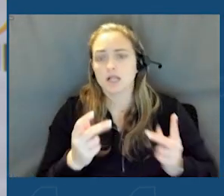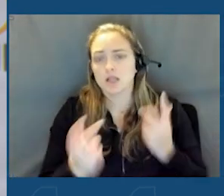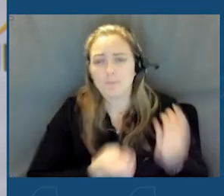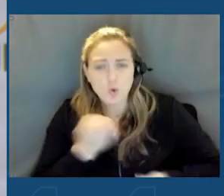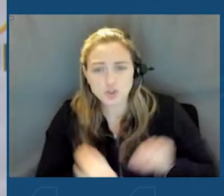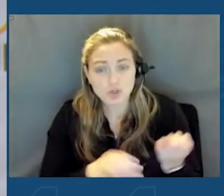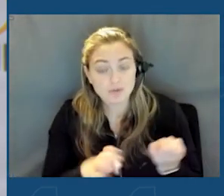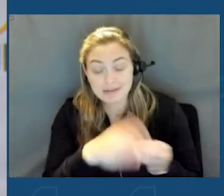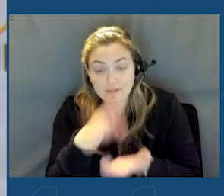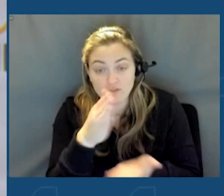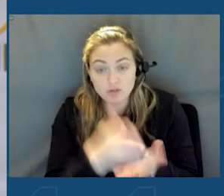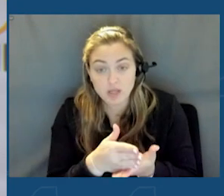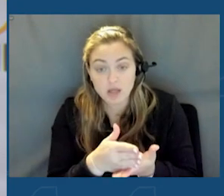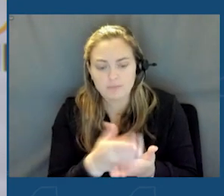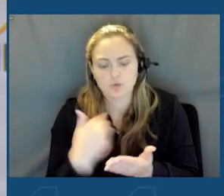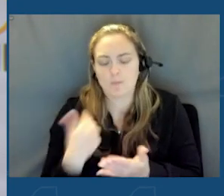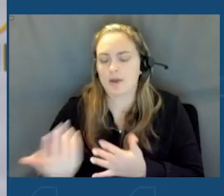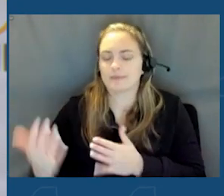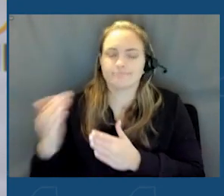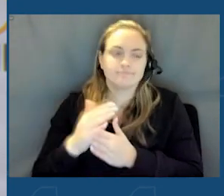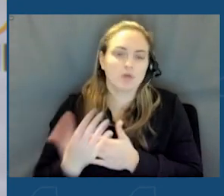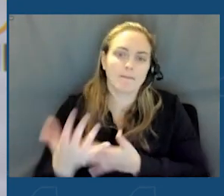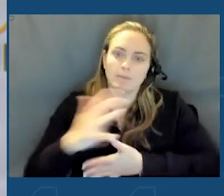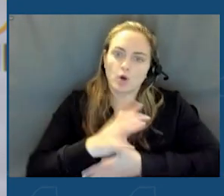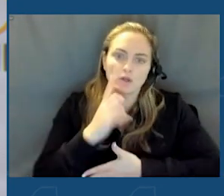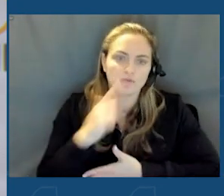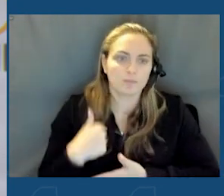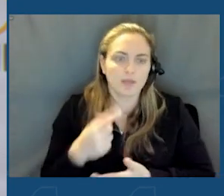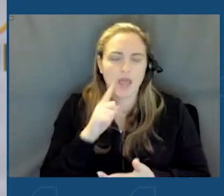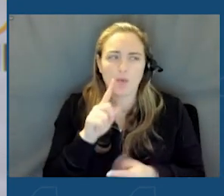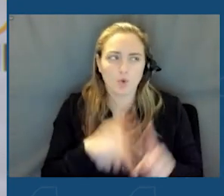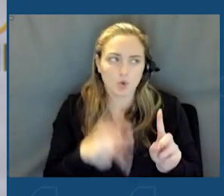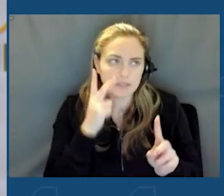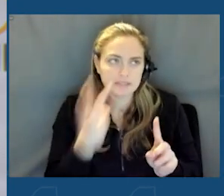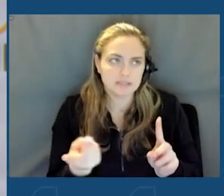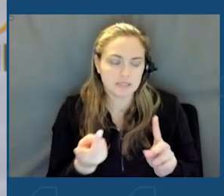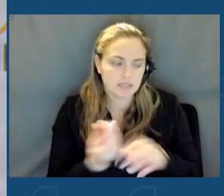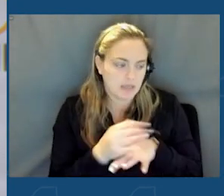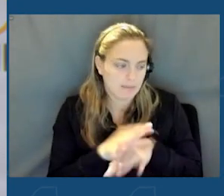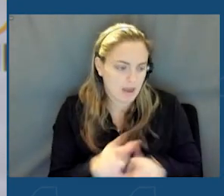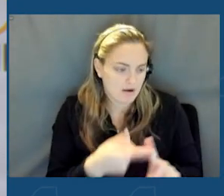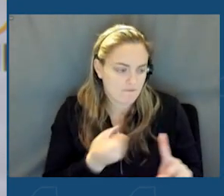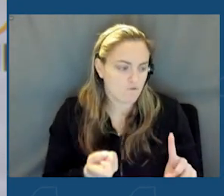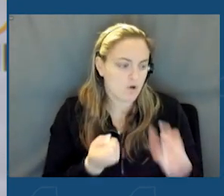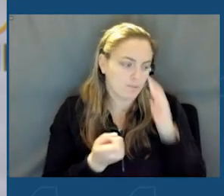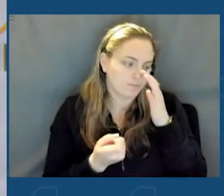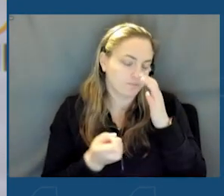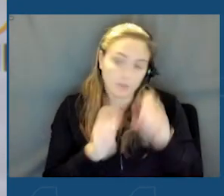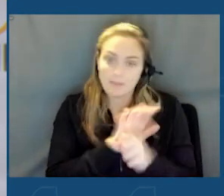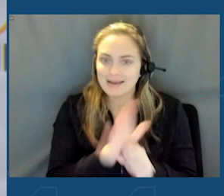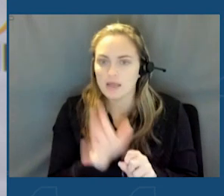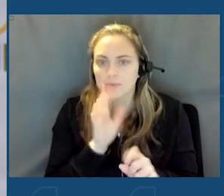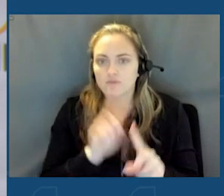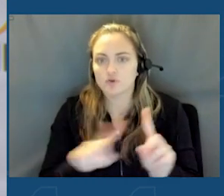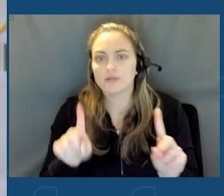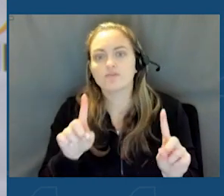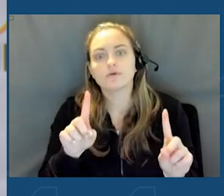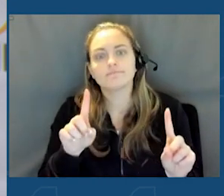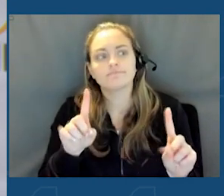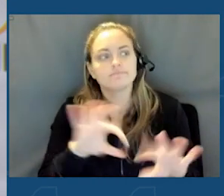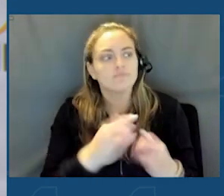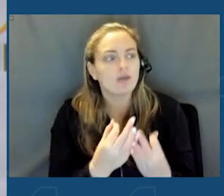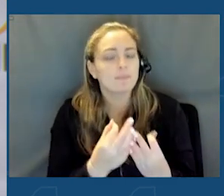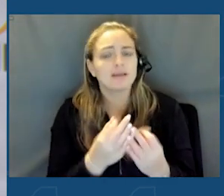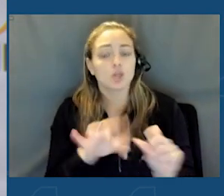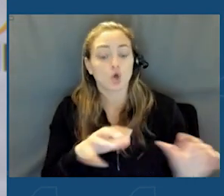I've made this one of my top priorities. And we could not have foreseen the effect of the pandemic on families, where people who might have been able to